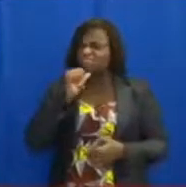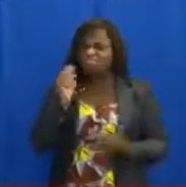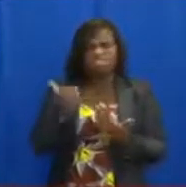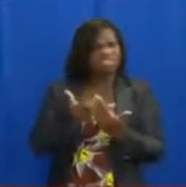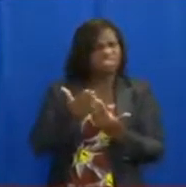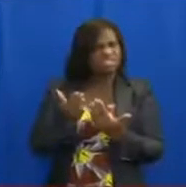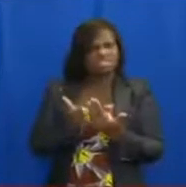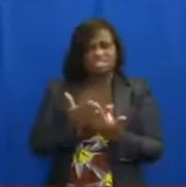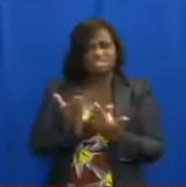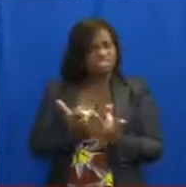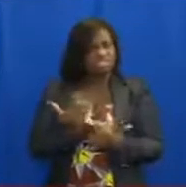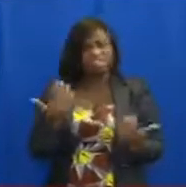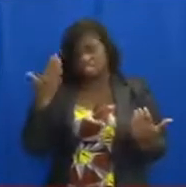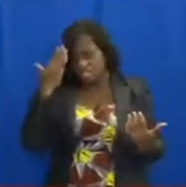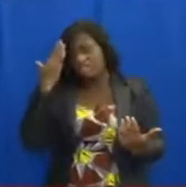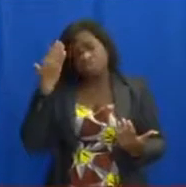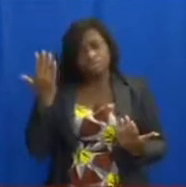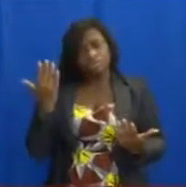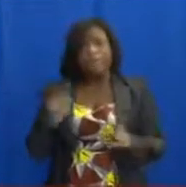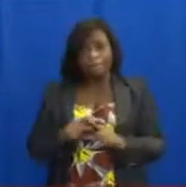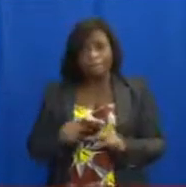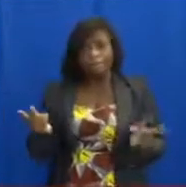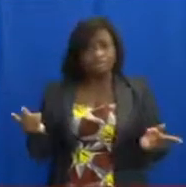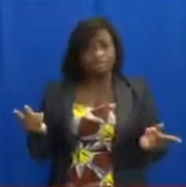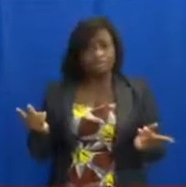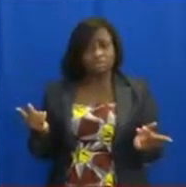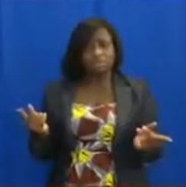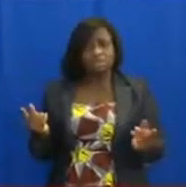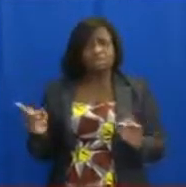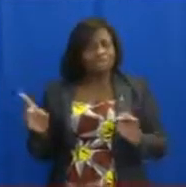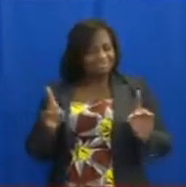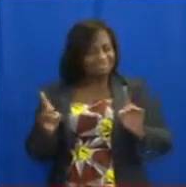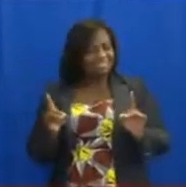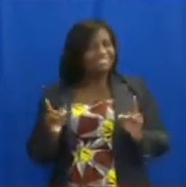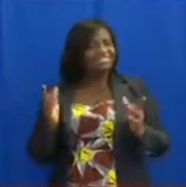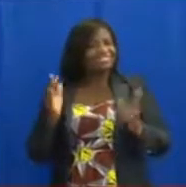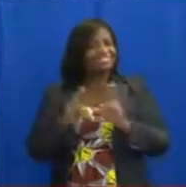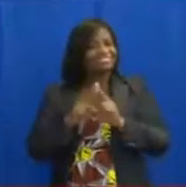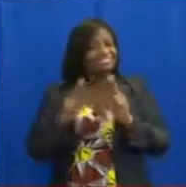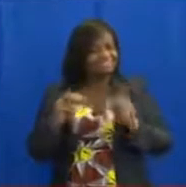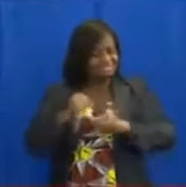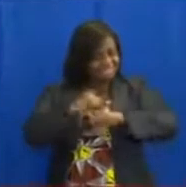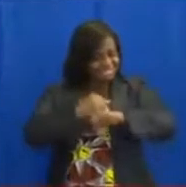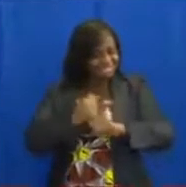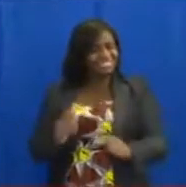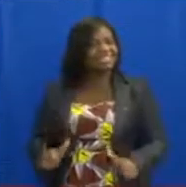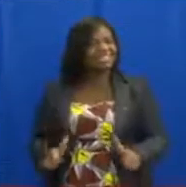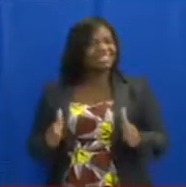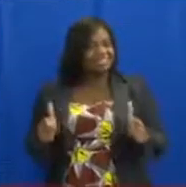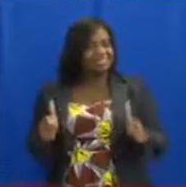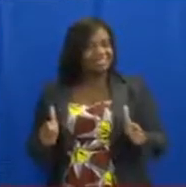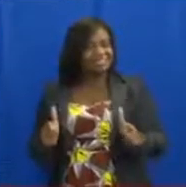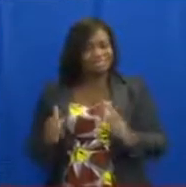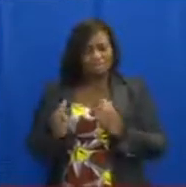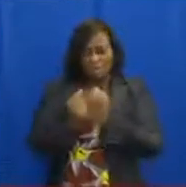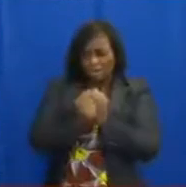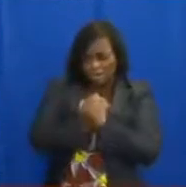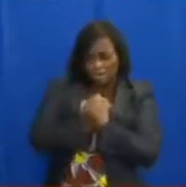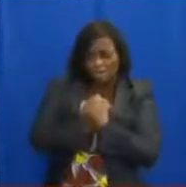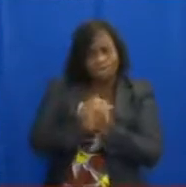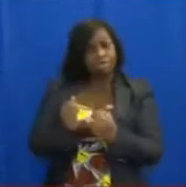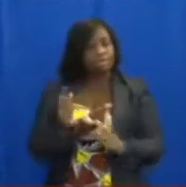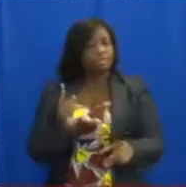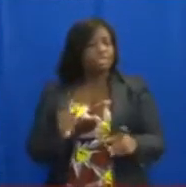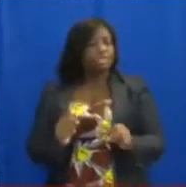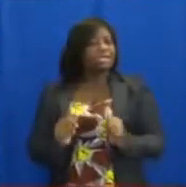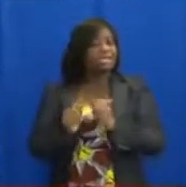not been an easy task, I know. However, we have done so to protect our lives, the lives of our loved